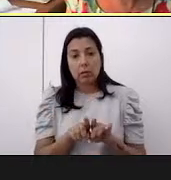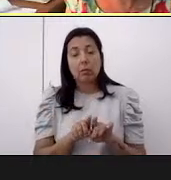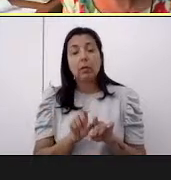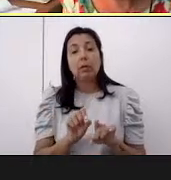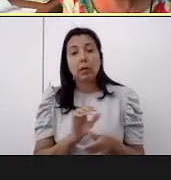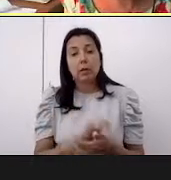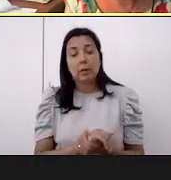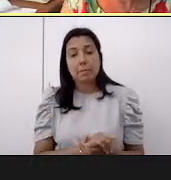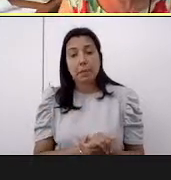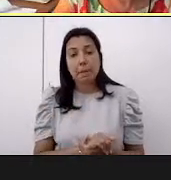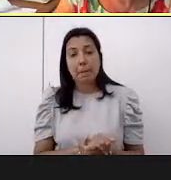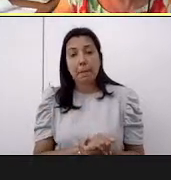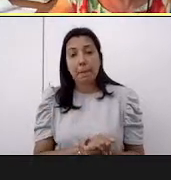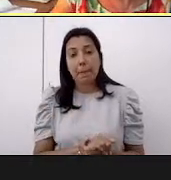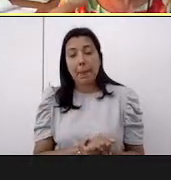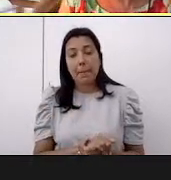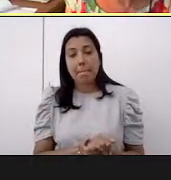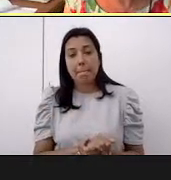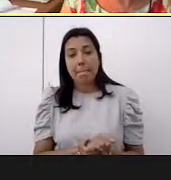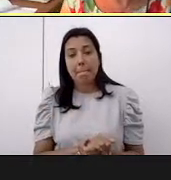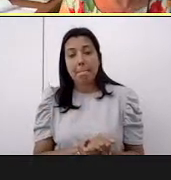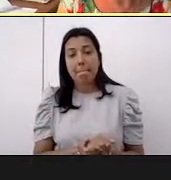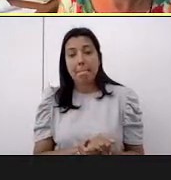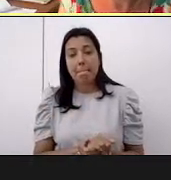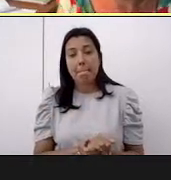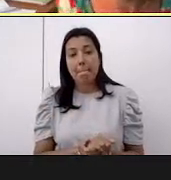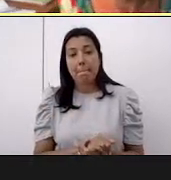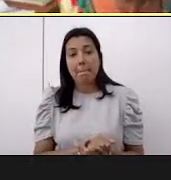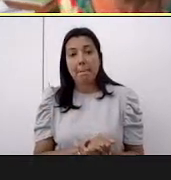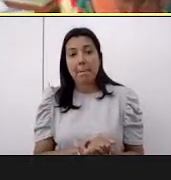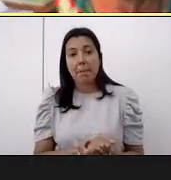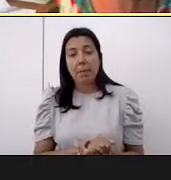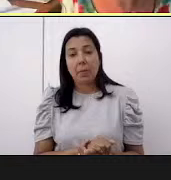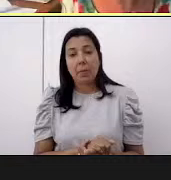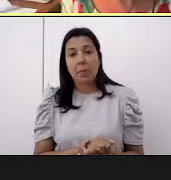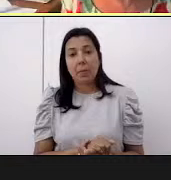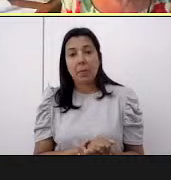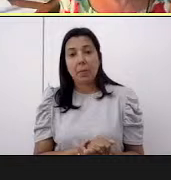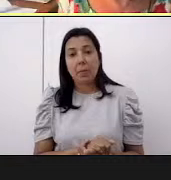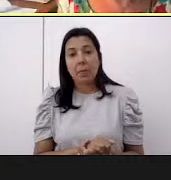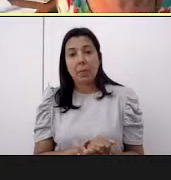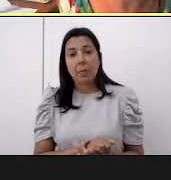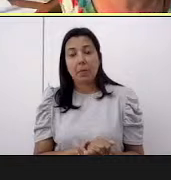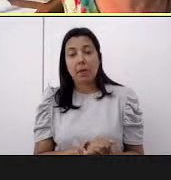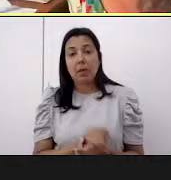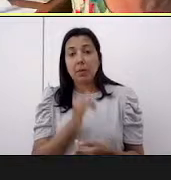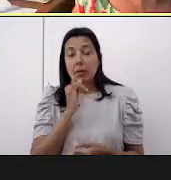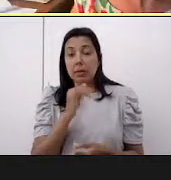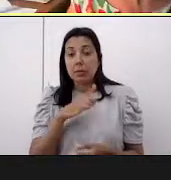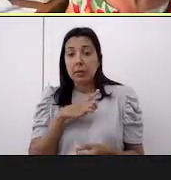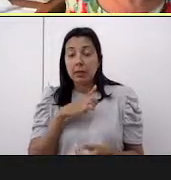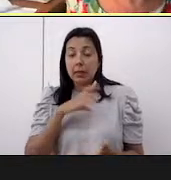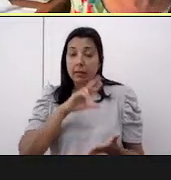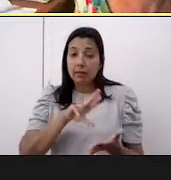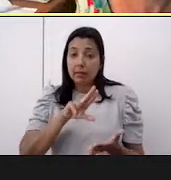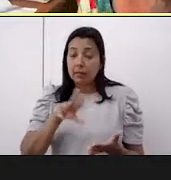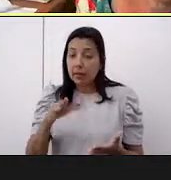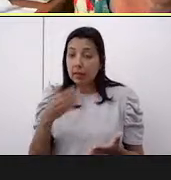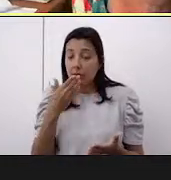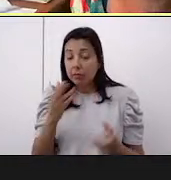of bargaining, I mean, say arena with different types of international organization interacting,